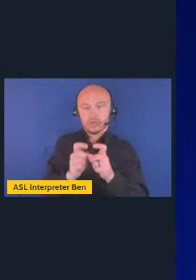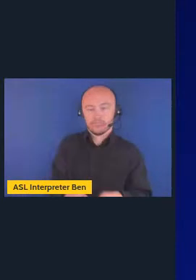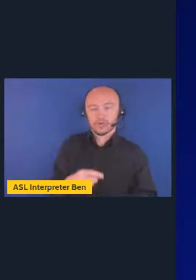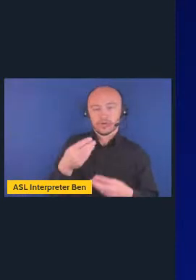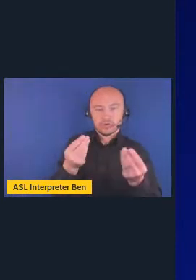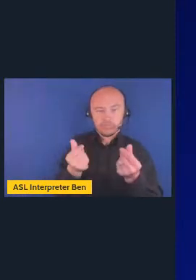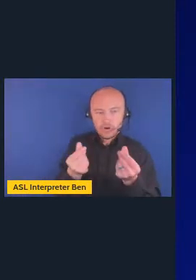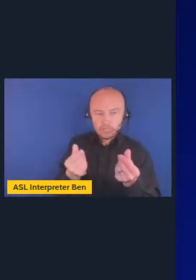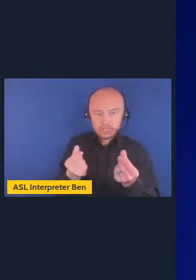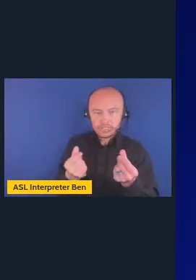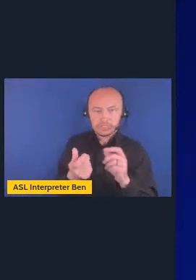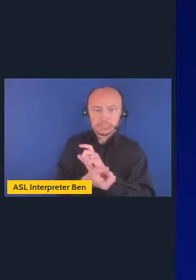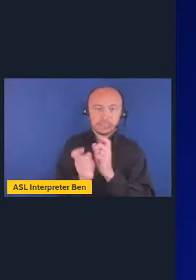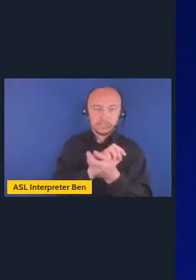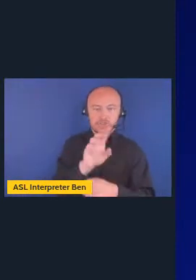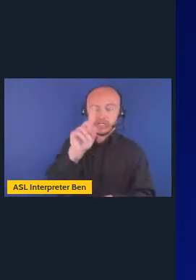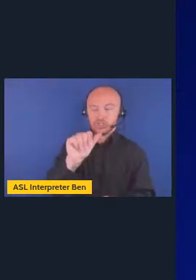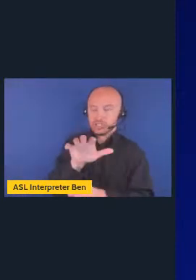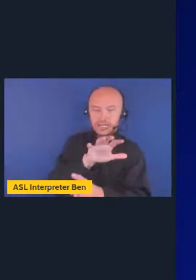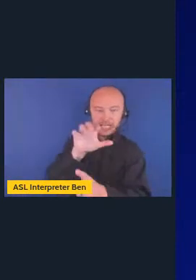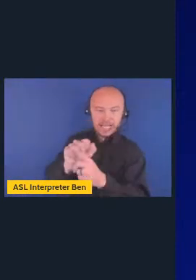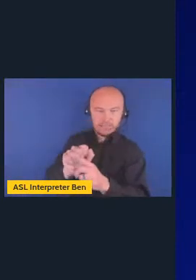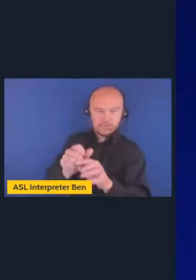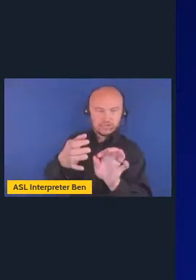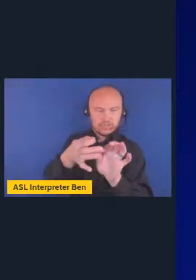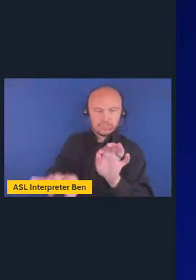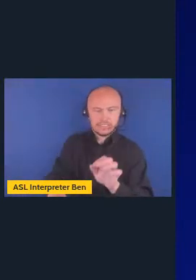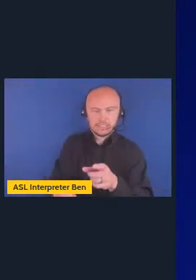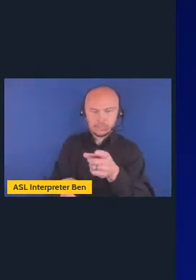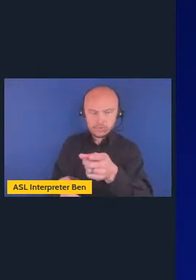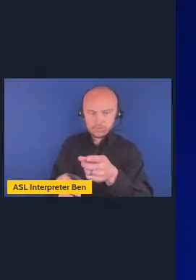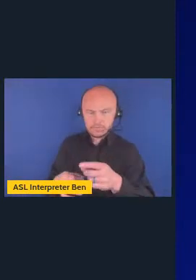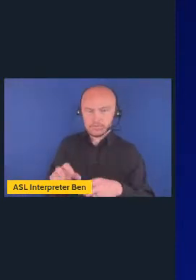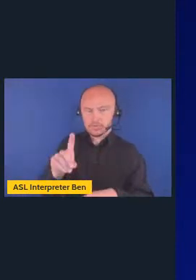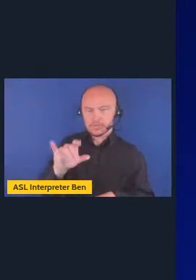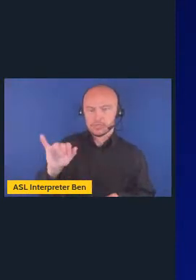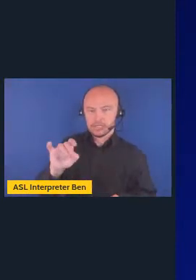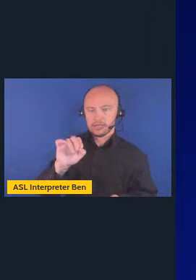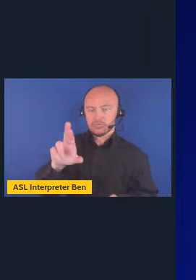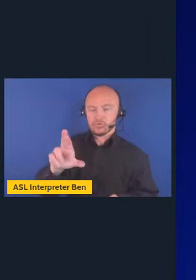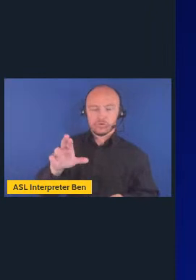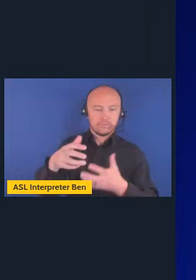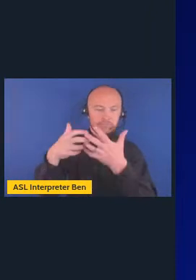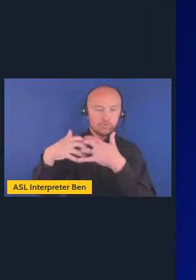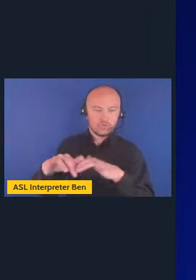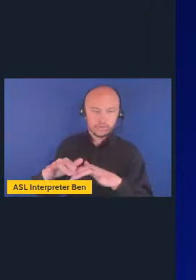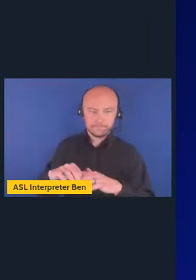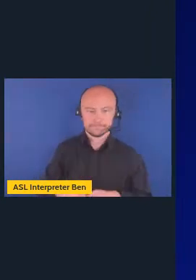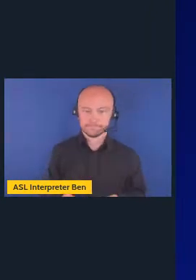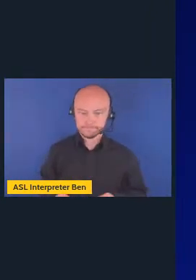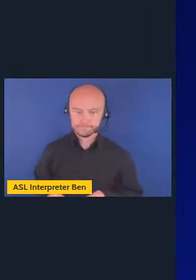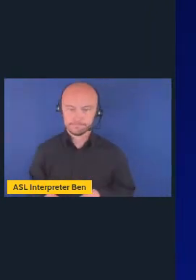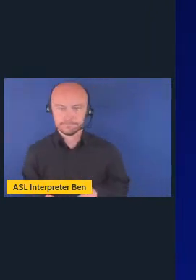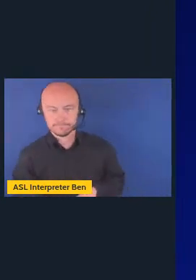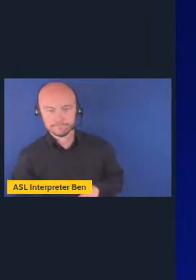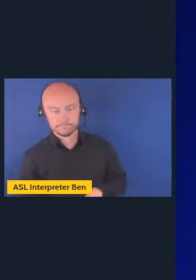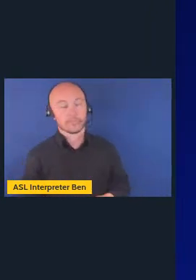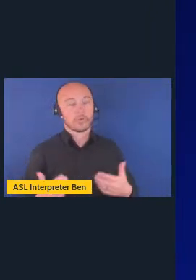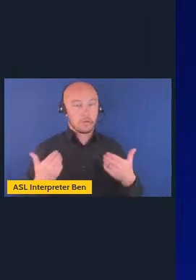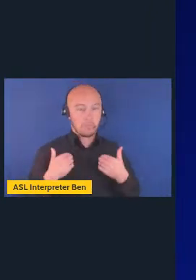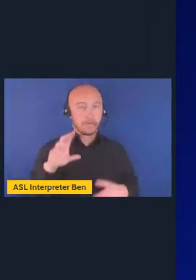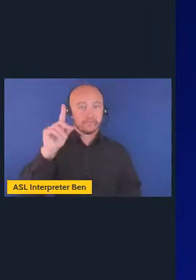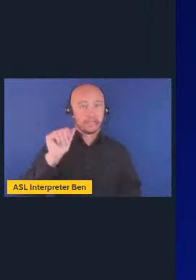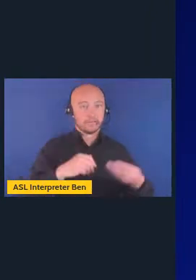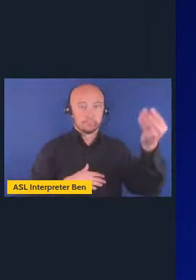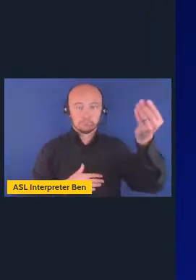then enabling change data capture is as simple as enabling DynamoDB streams. Now you have a stream of data coming